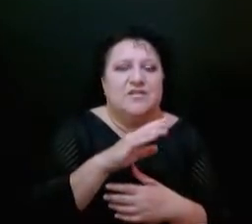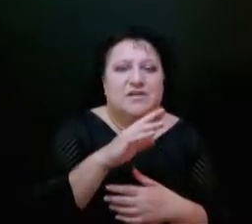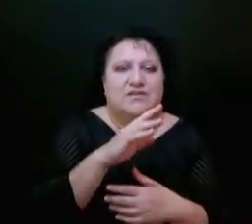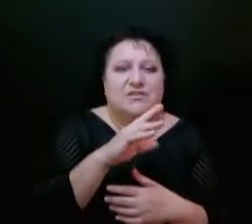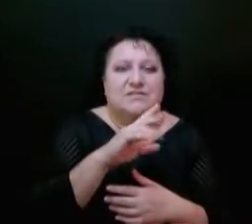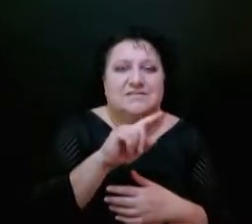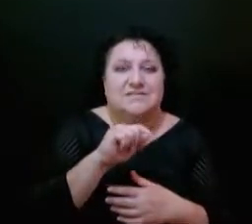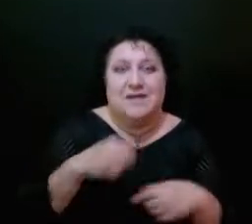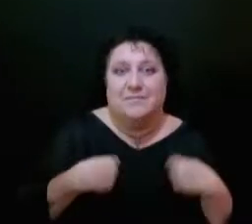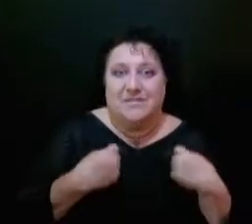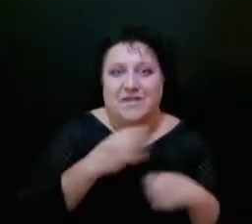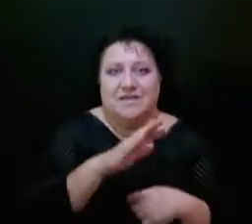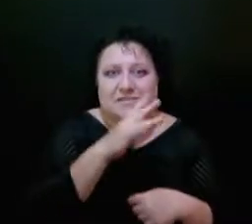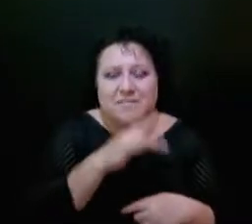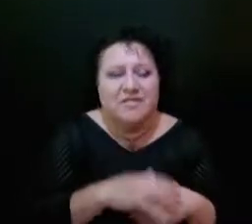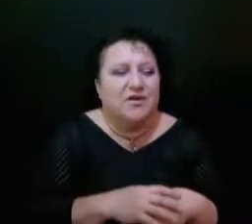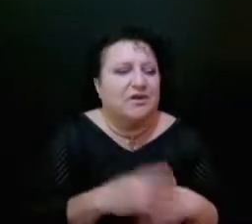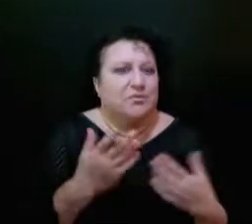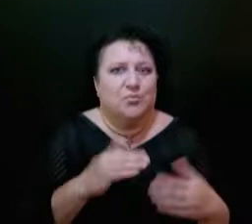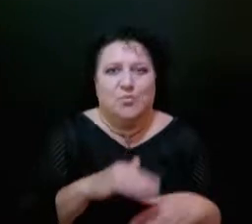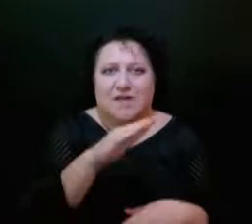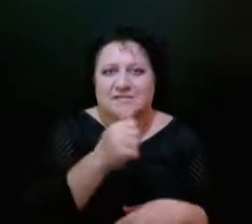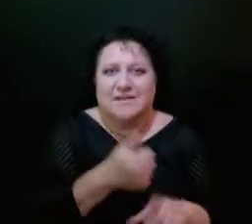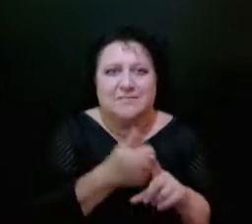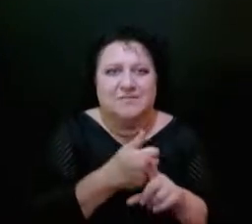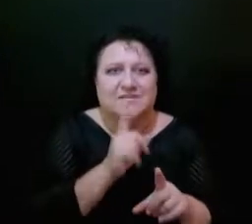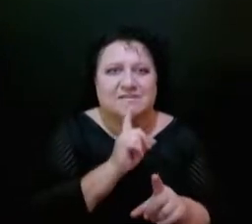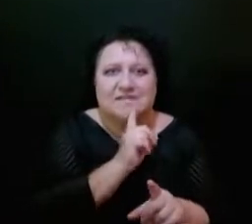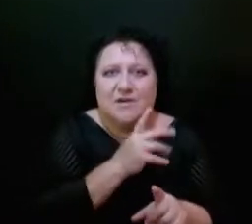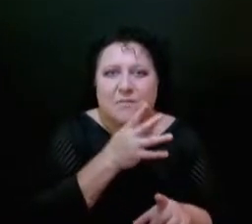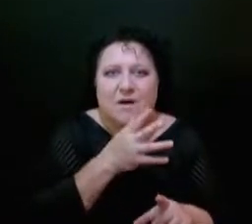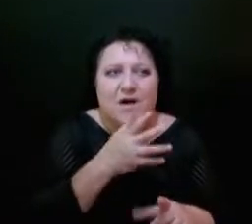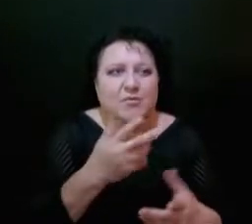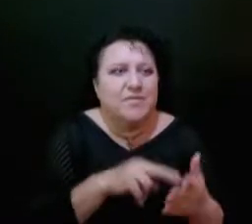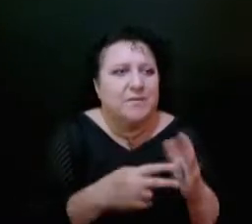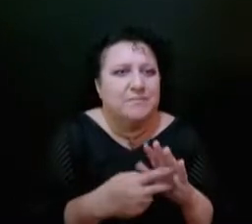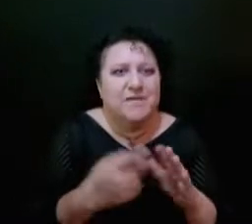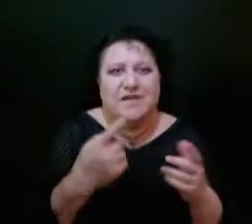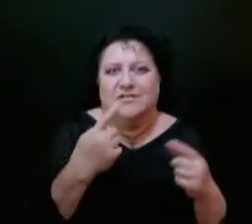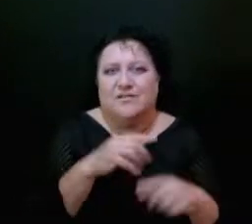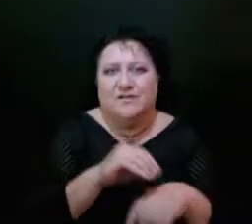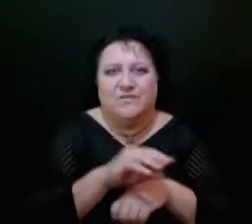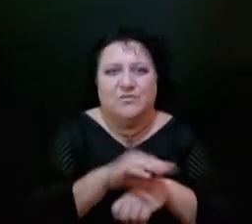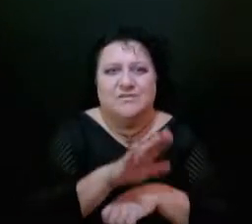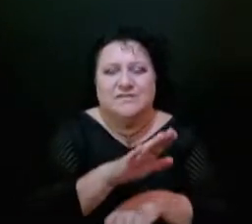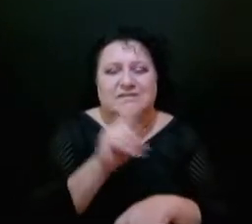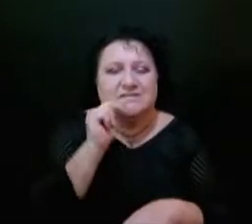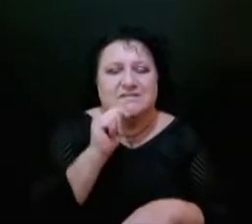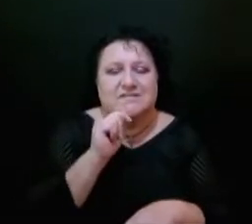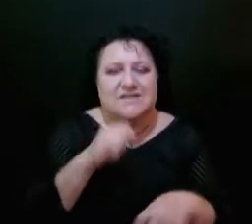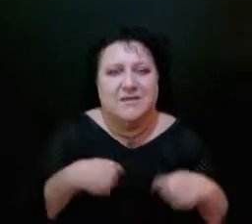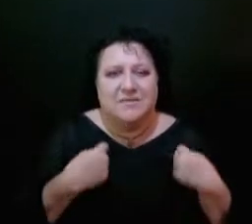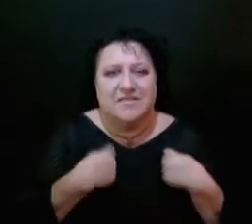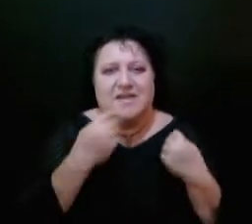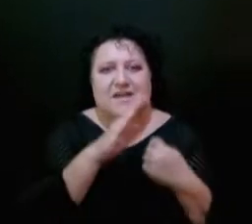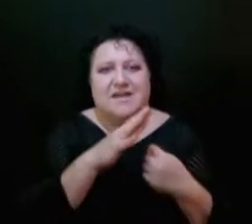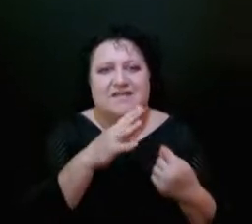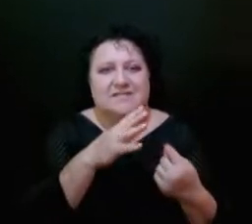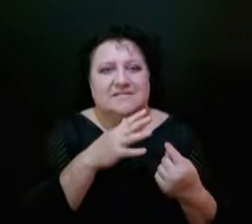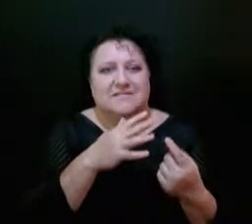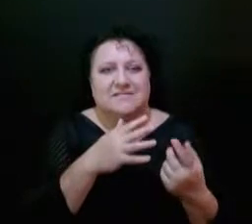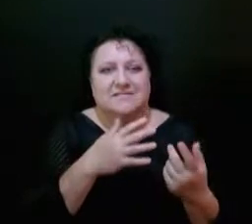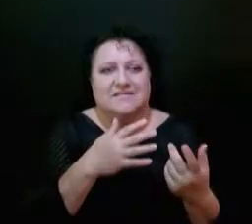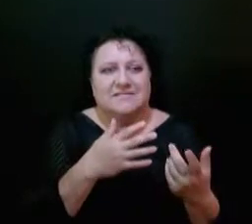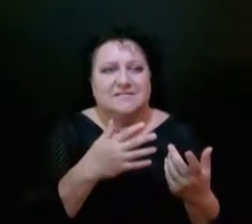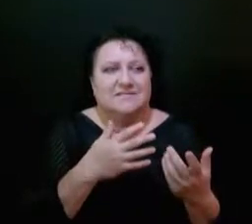a single mom and all the what that meant to the church in the life of Timothy. So mothers aren't just worthy of a Sunday.